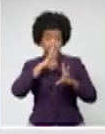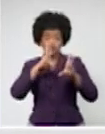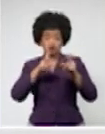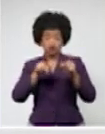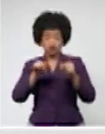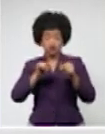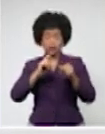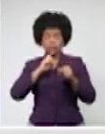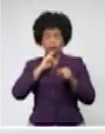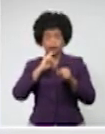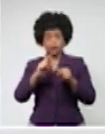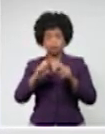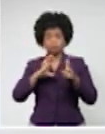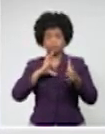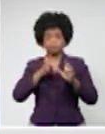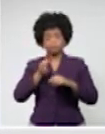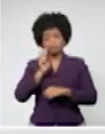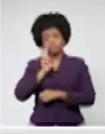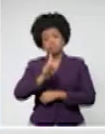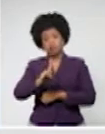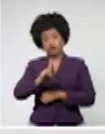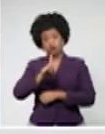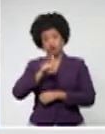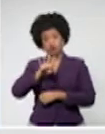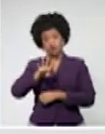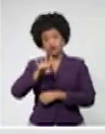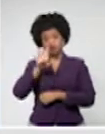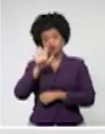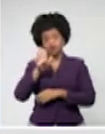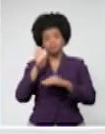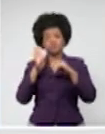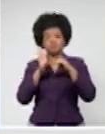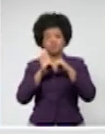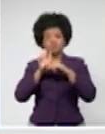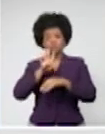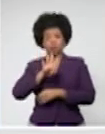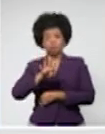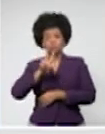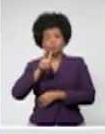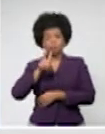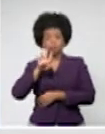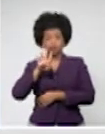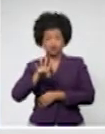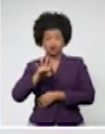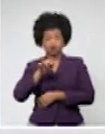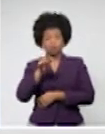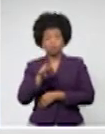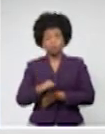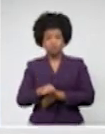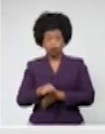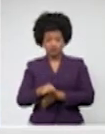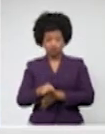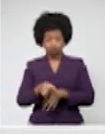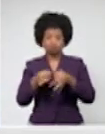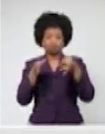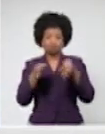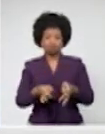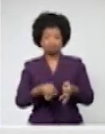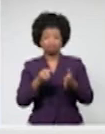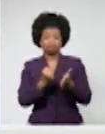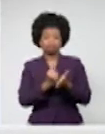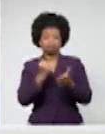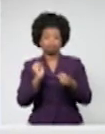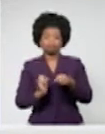4,430 people died yesterday for a cumulative of 372,000 388 fatalities in the Americas